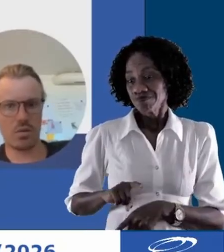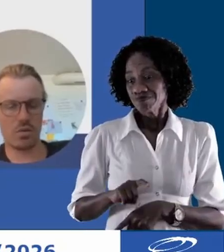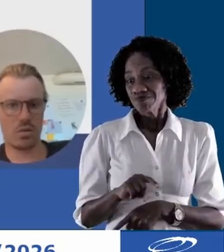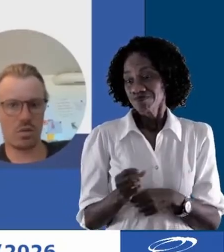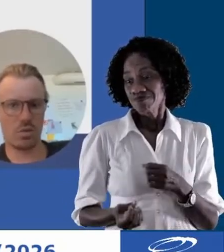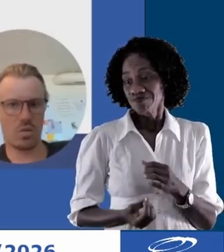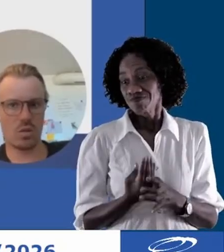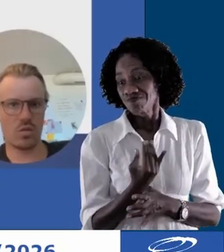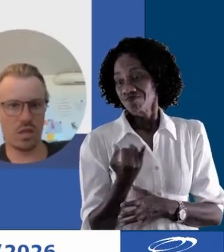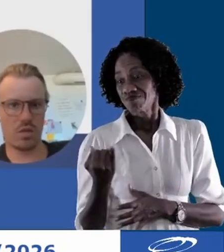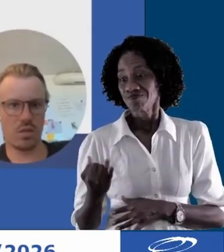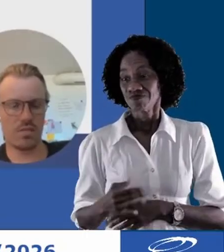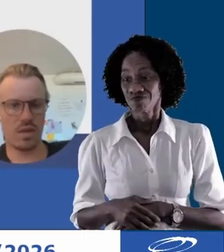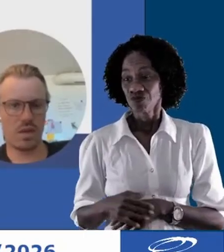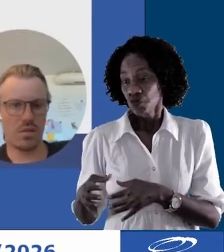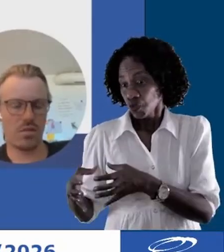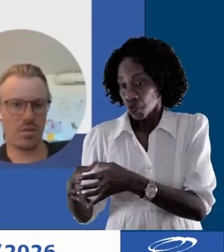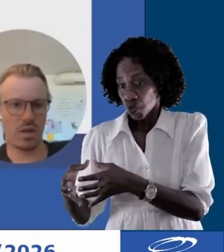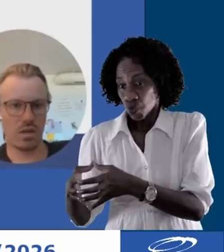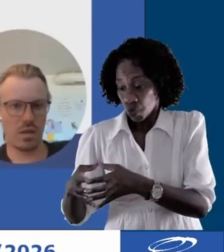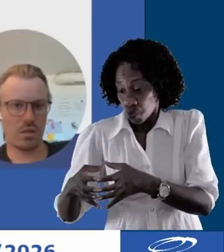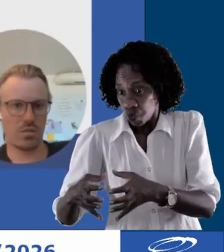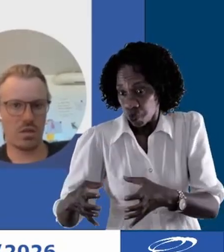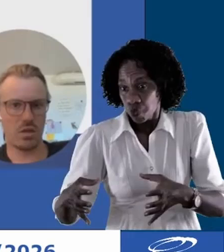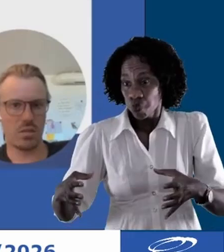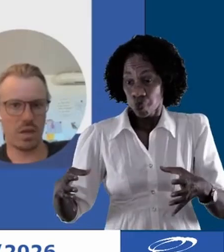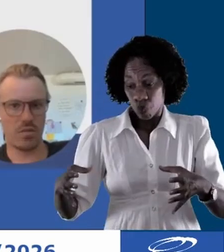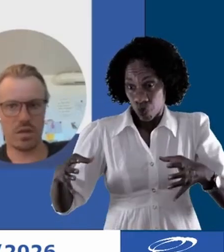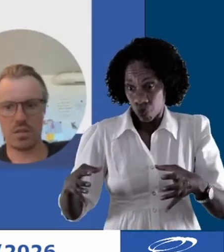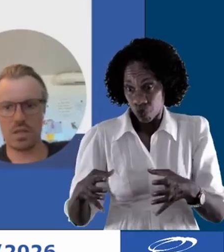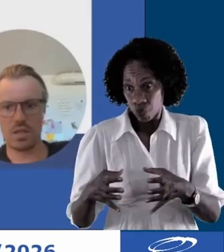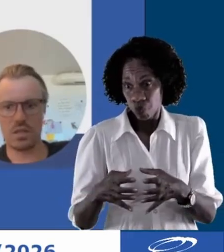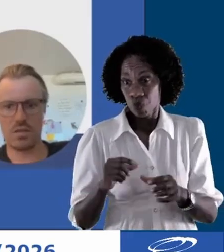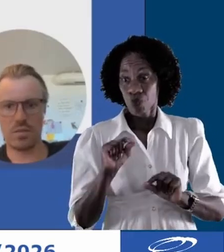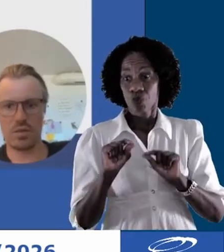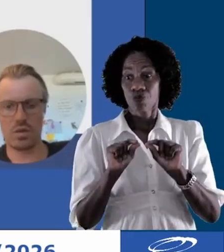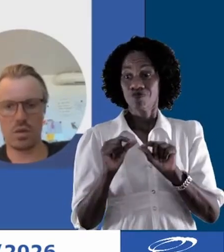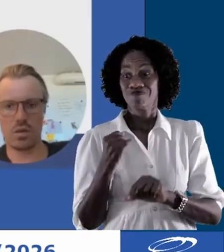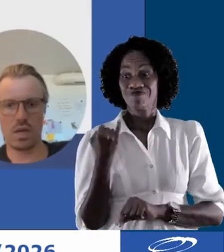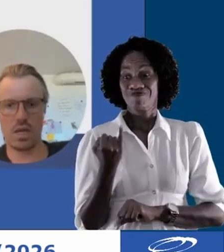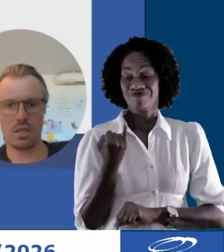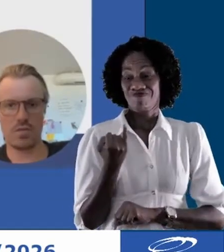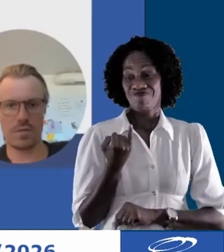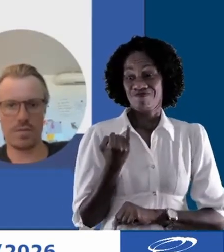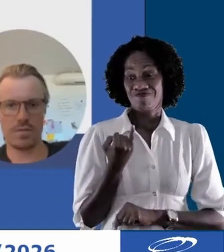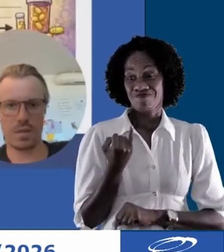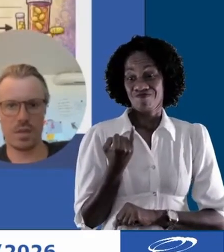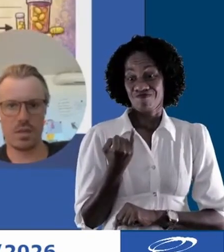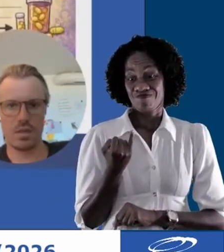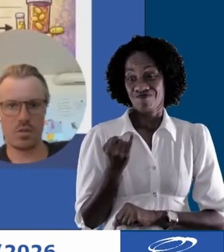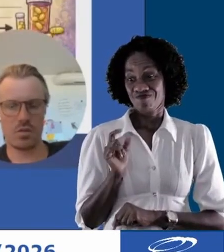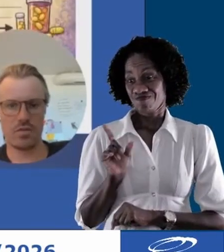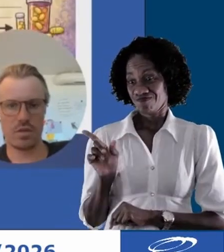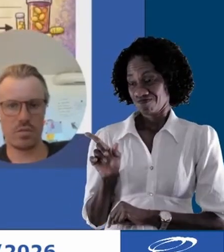unbound concentration we want to evaluate? Theoretically, it's only the unbound fraction that is pharmaceutically active.